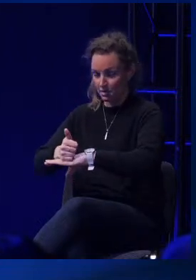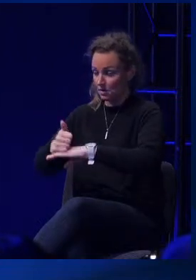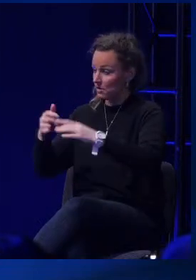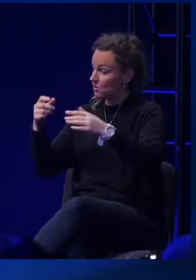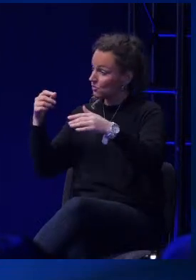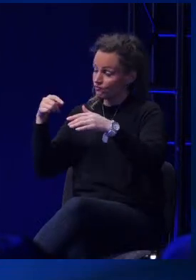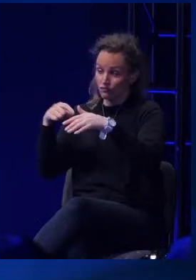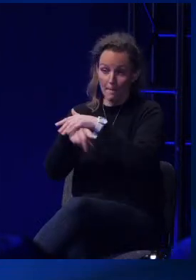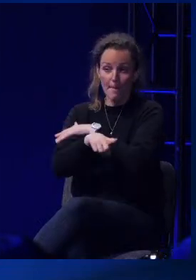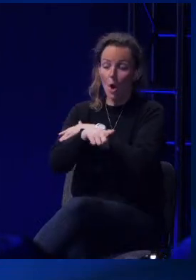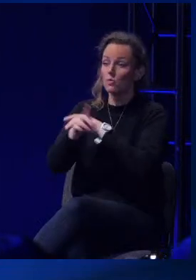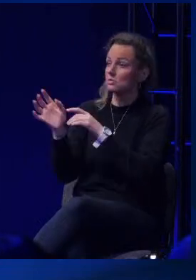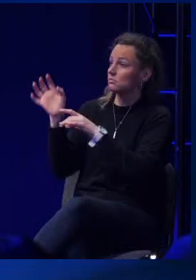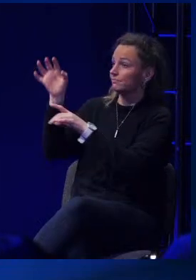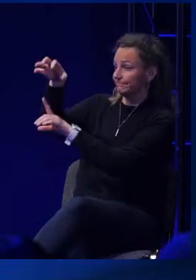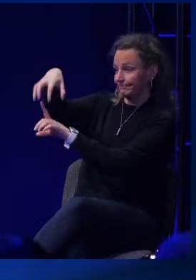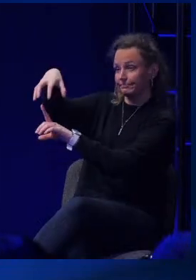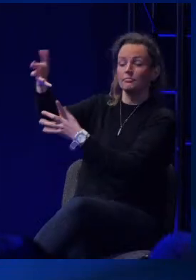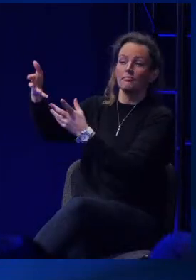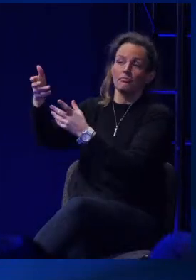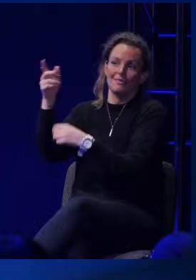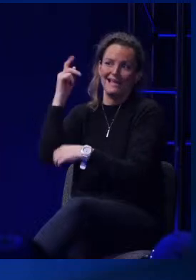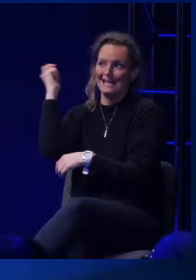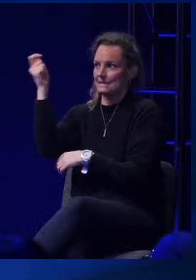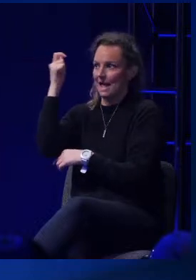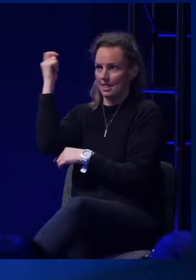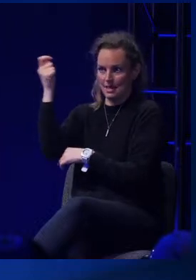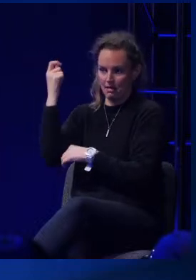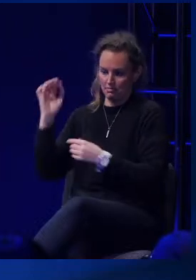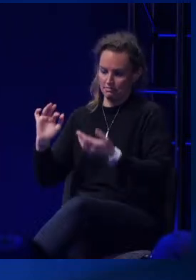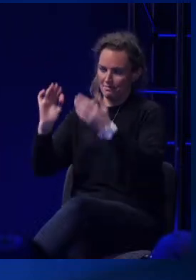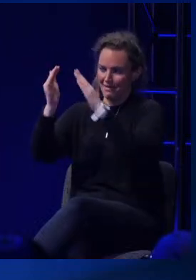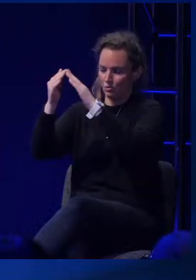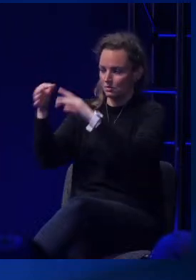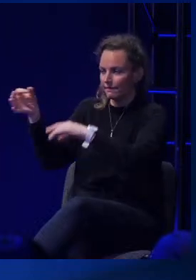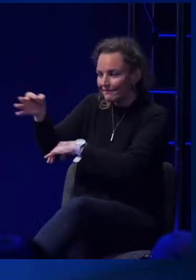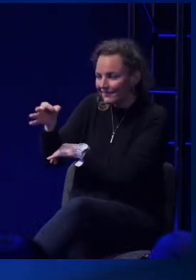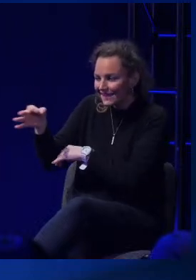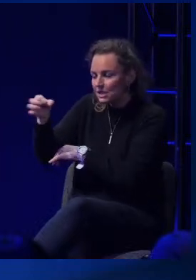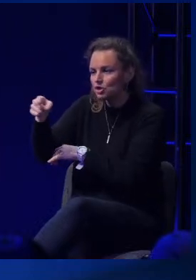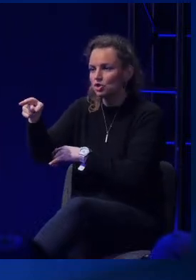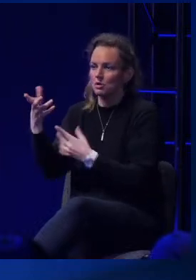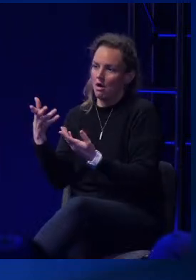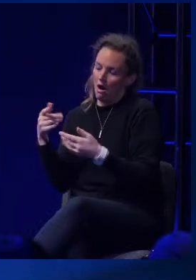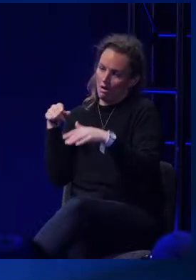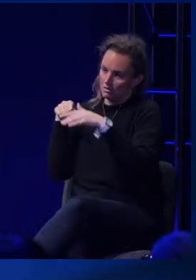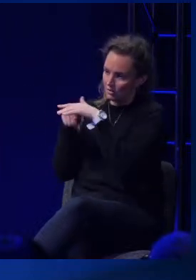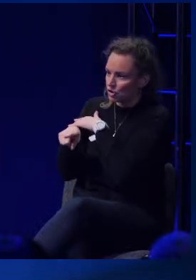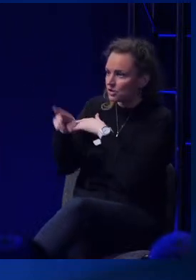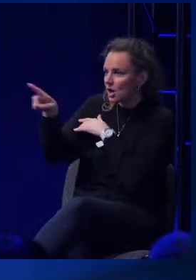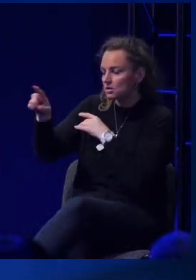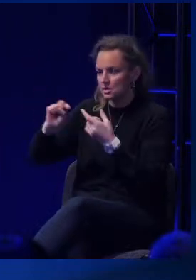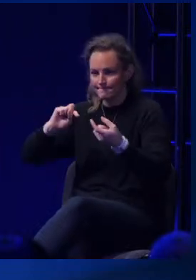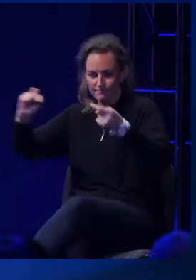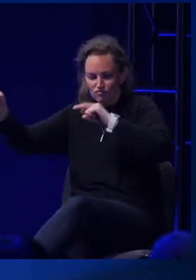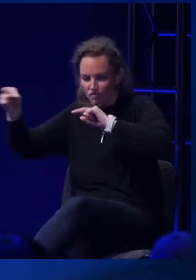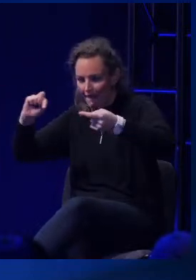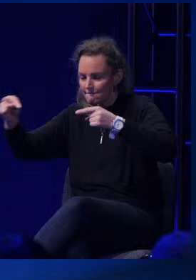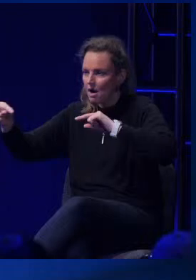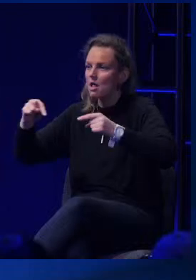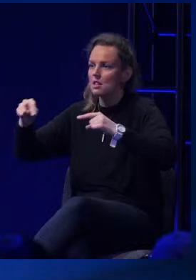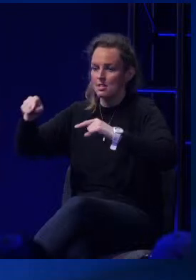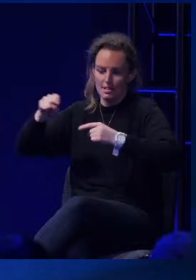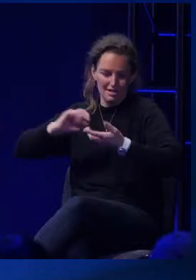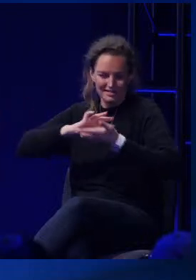mountain in Italy in 1944, and it tells the story of a deserter whose arrival disrupts a